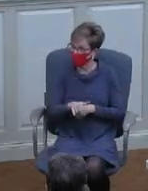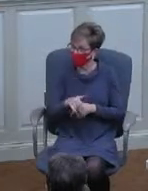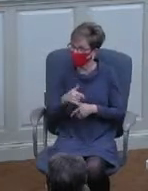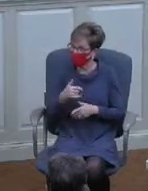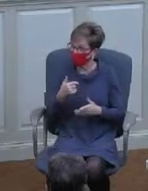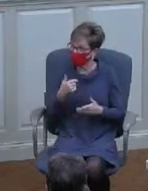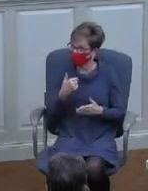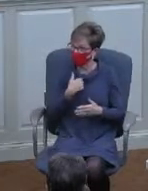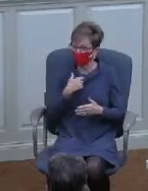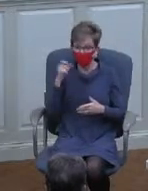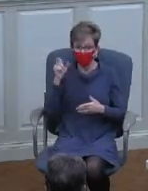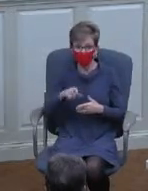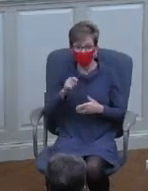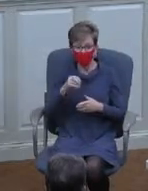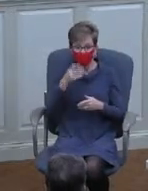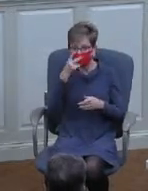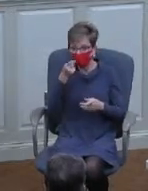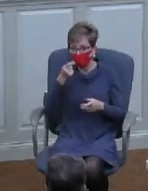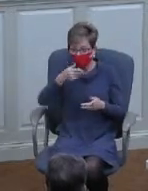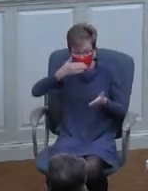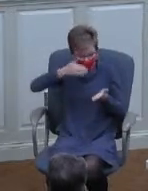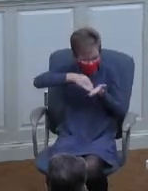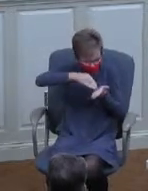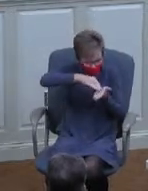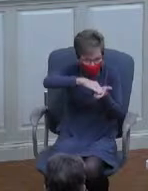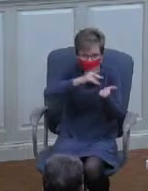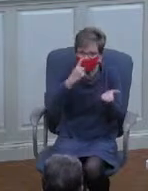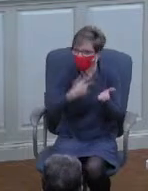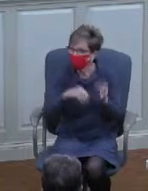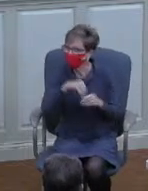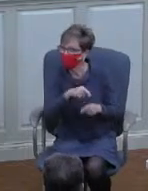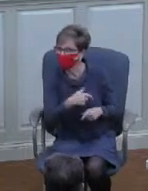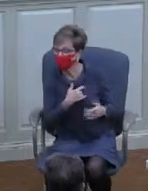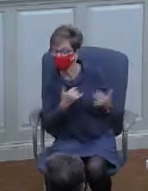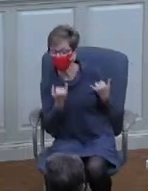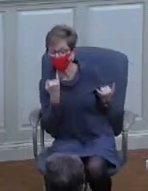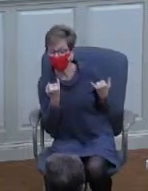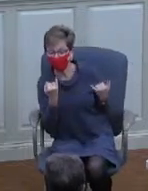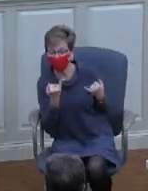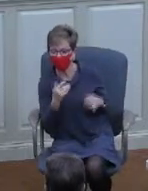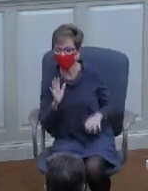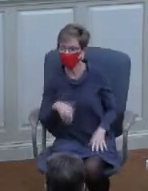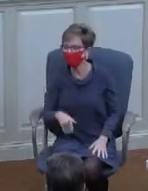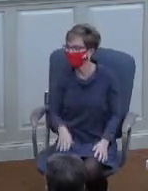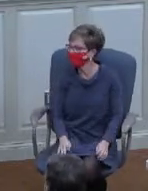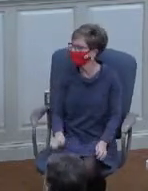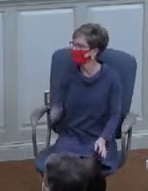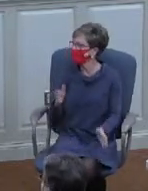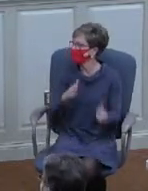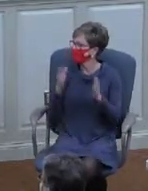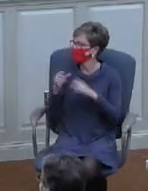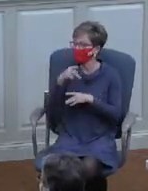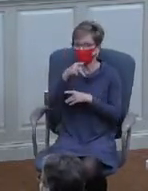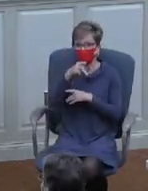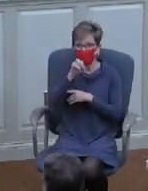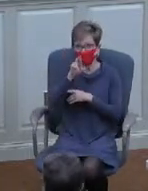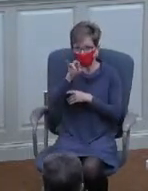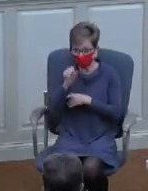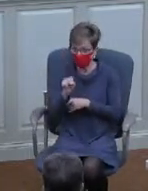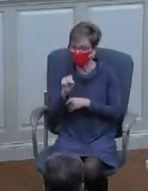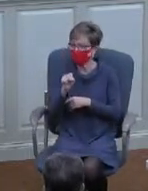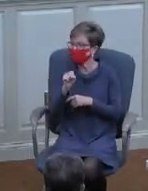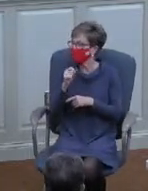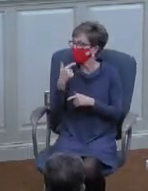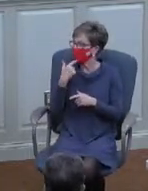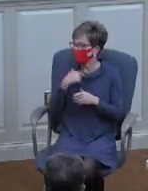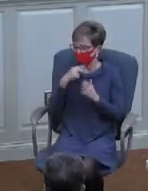sniffing dogs go through it. So, congratulations on that. I feel you, bud. I read from an article, and the summation of